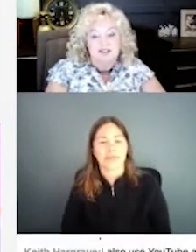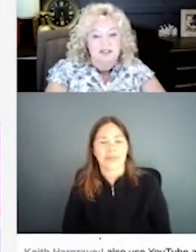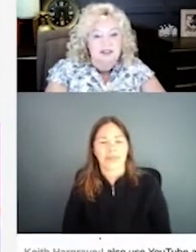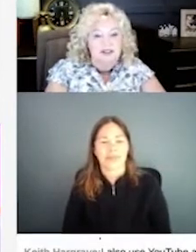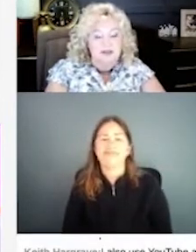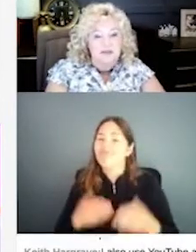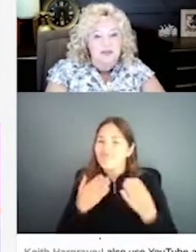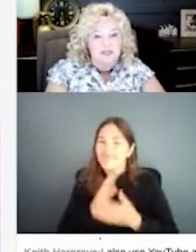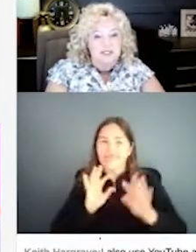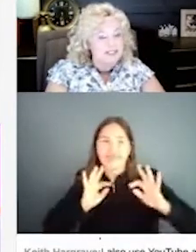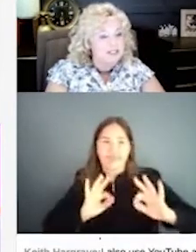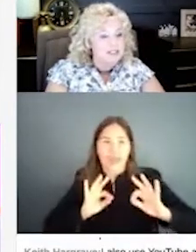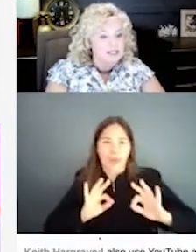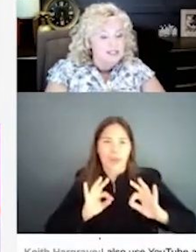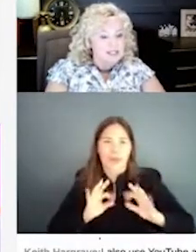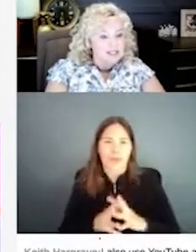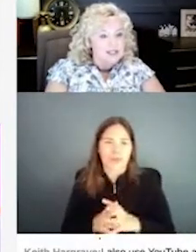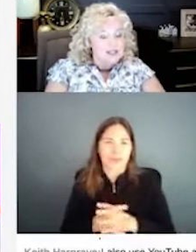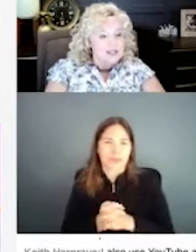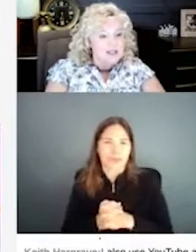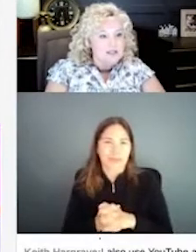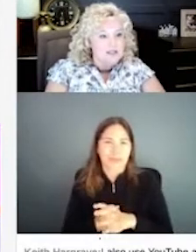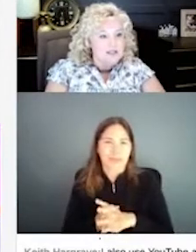All right, perfect.